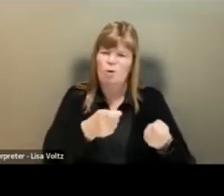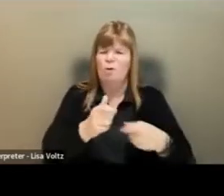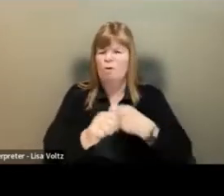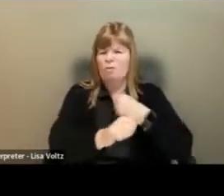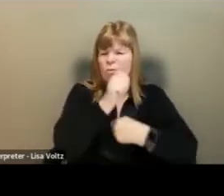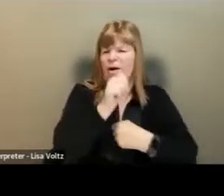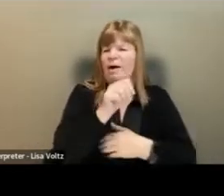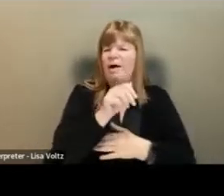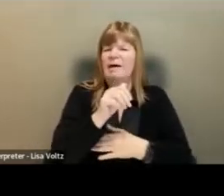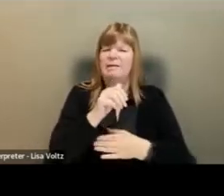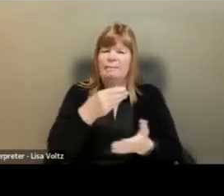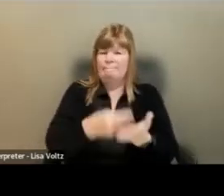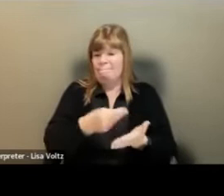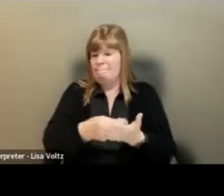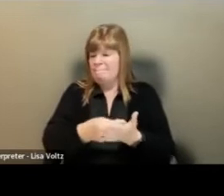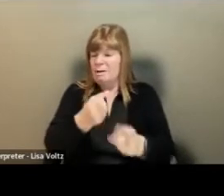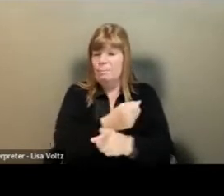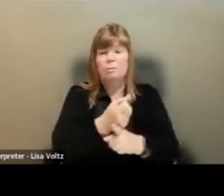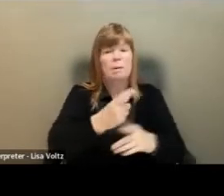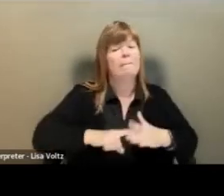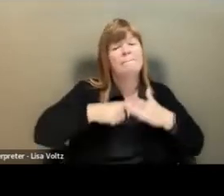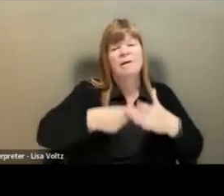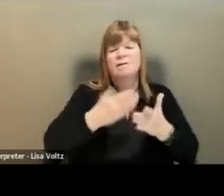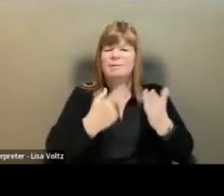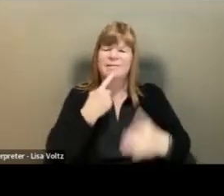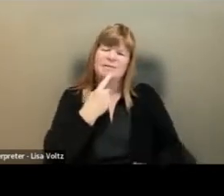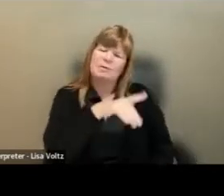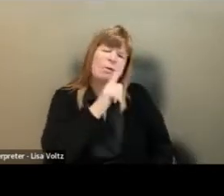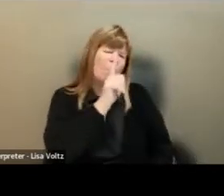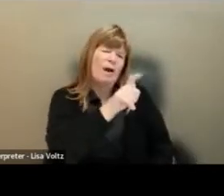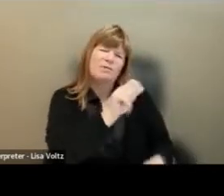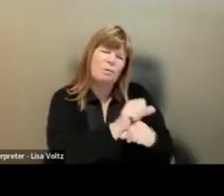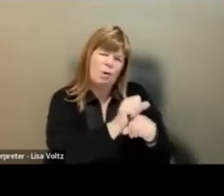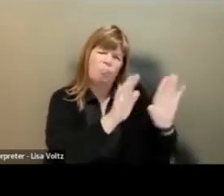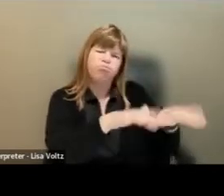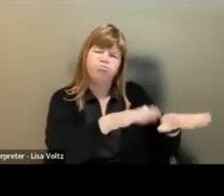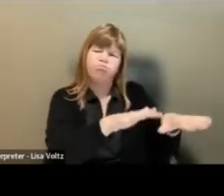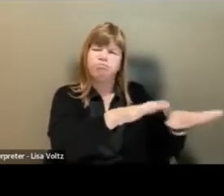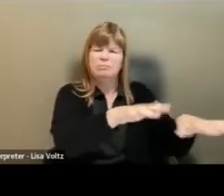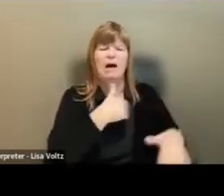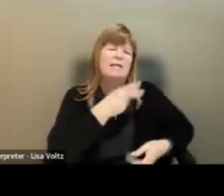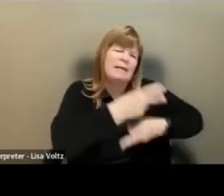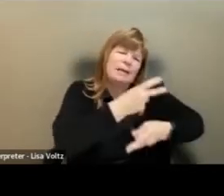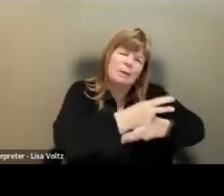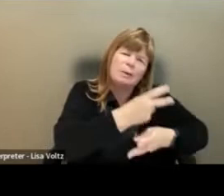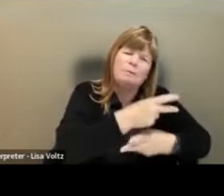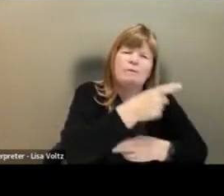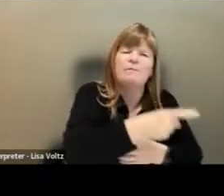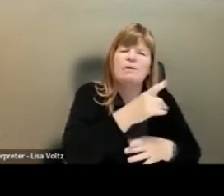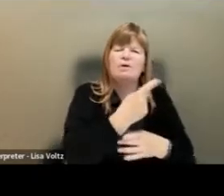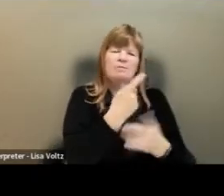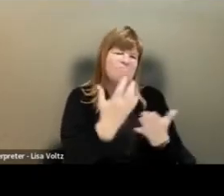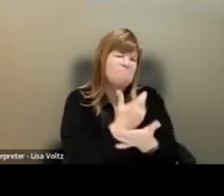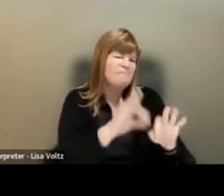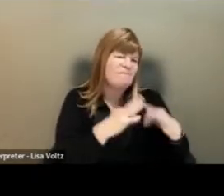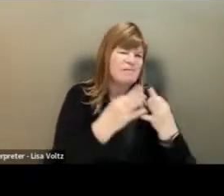where, it might be at the beginning where somebody tells you, you don't have to work. I want to take care of you. Let's start a family. And